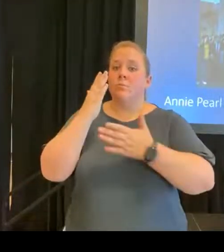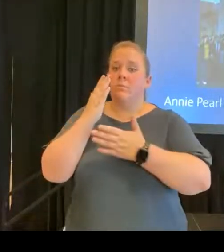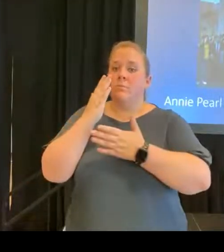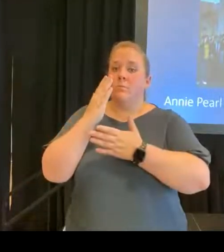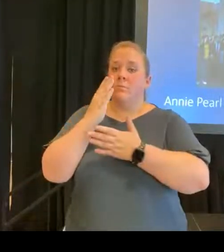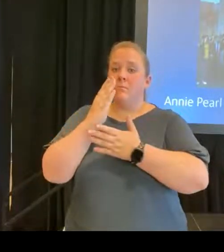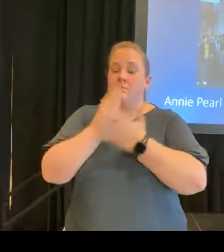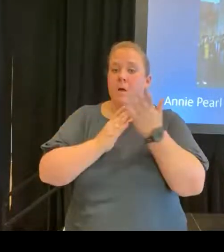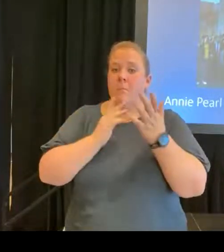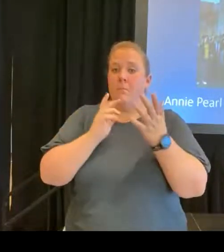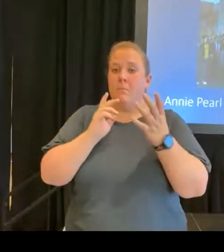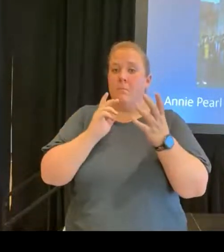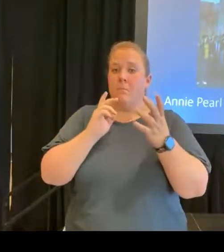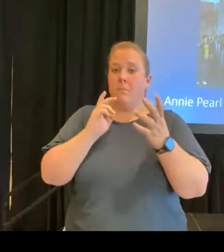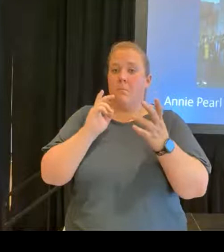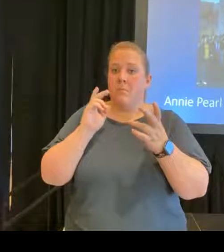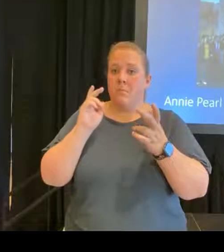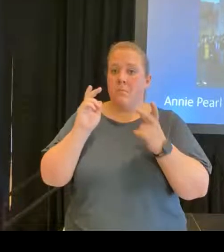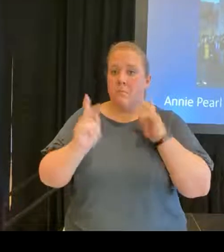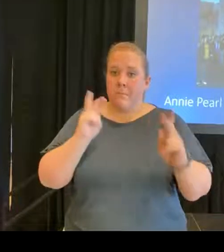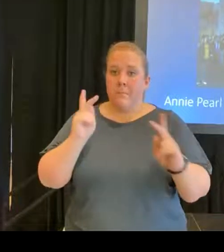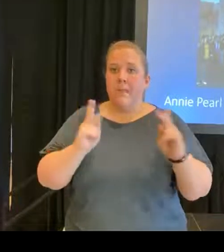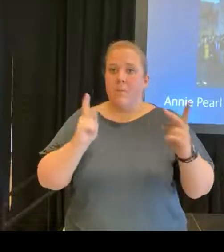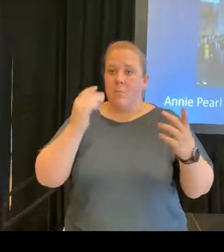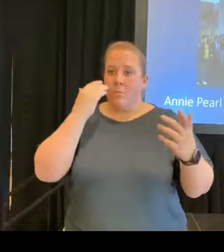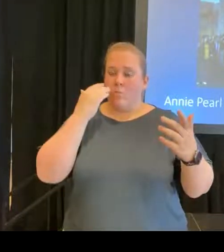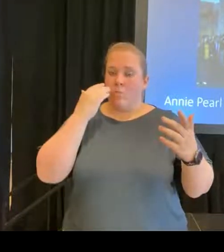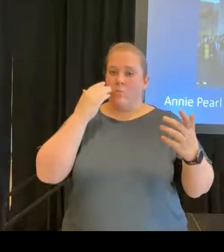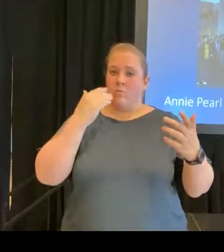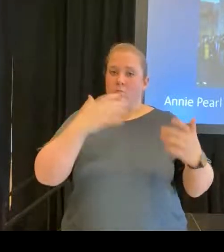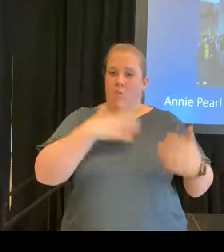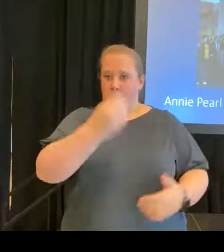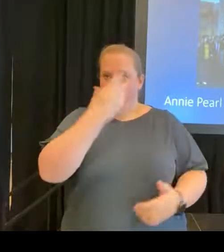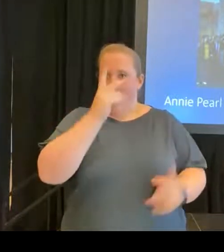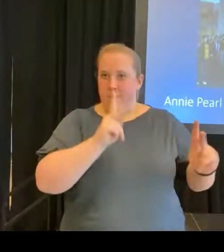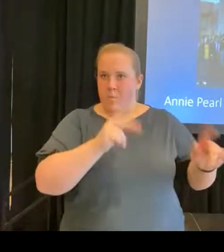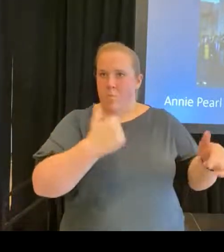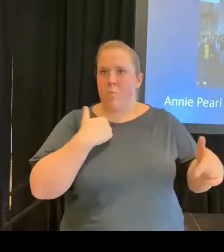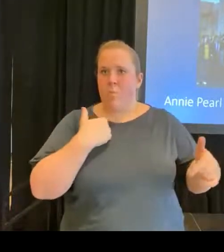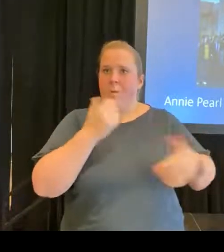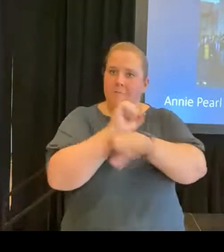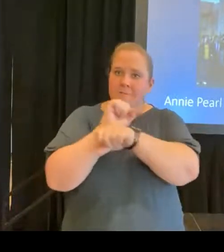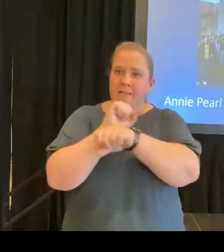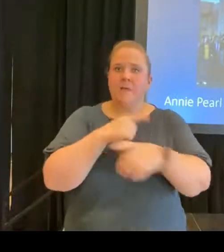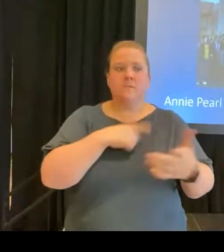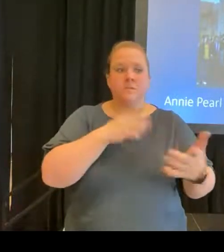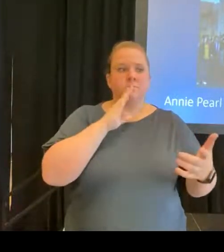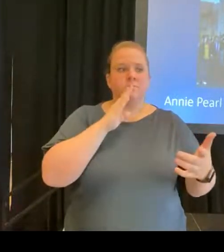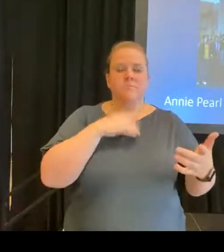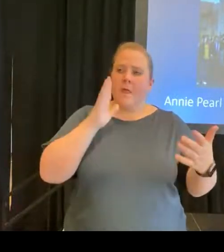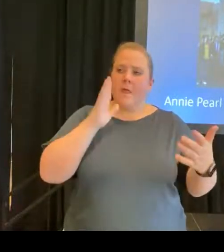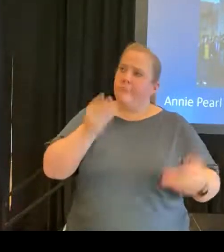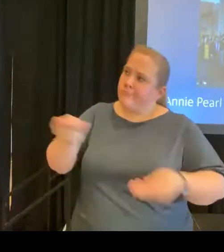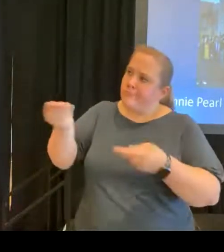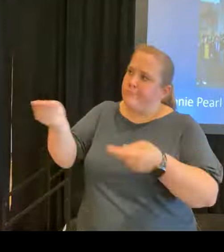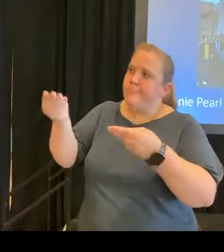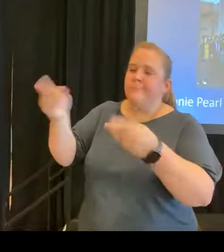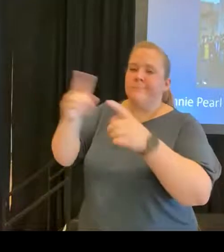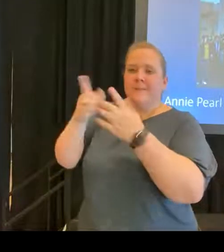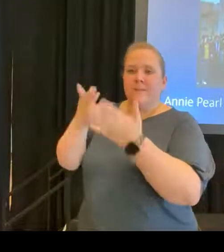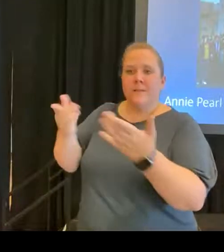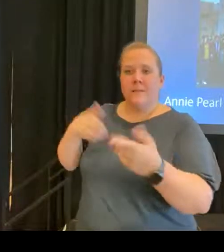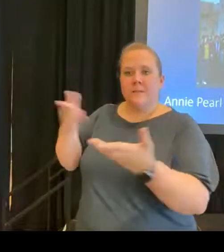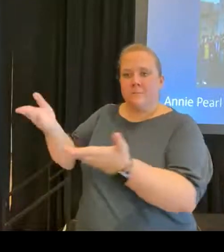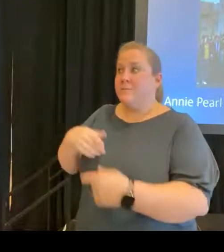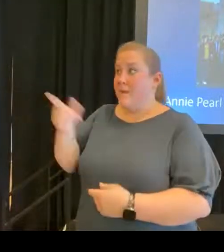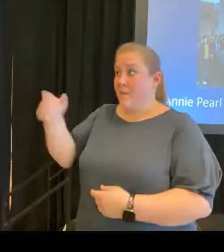gave them to the whites who had slaves. They gave them supplies to go with it, and those people